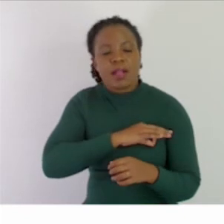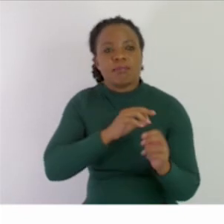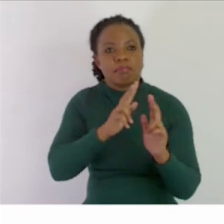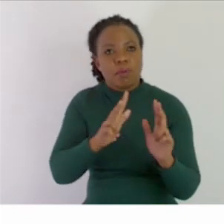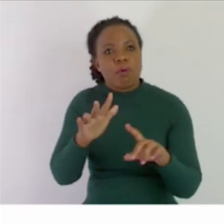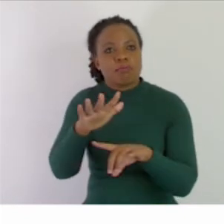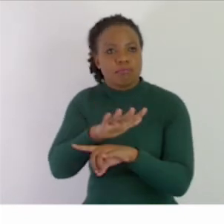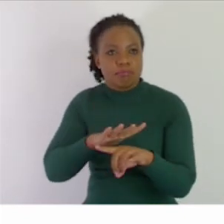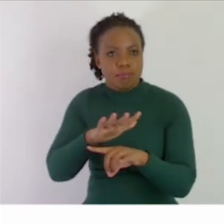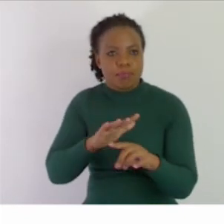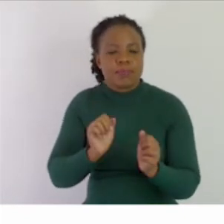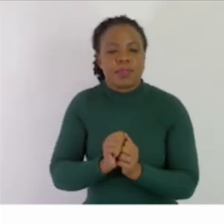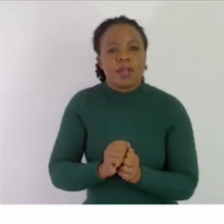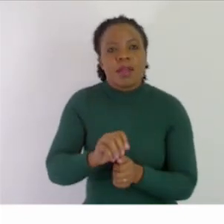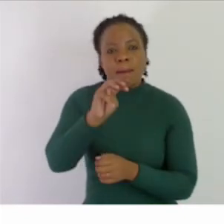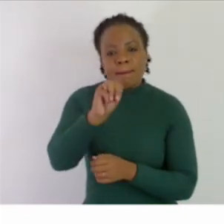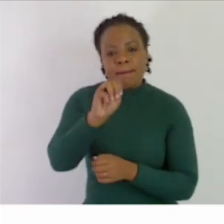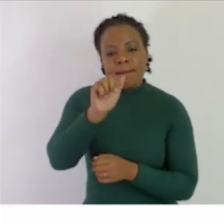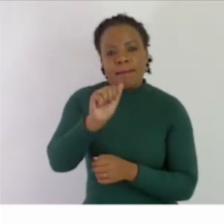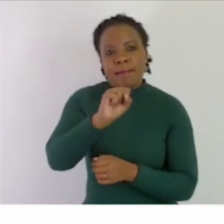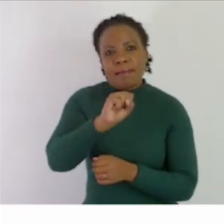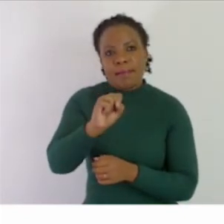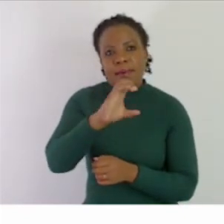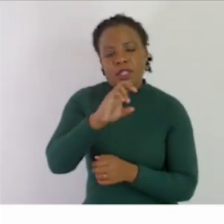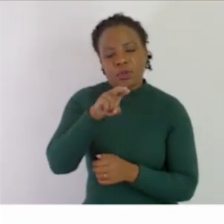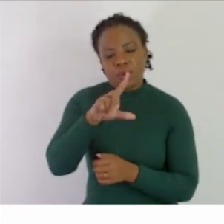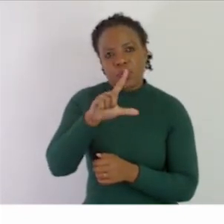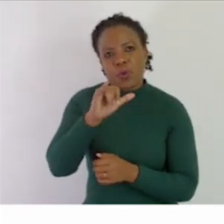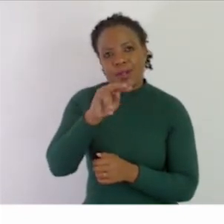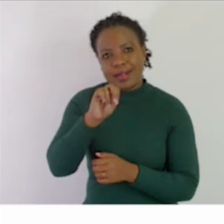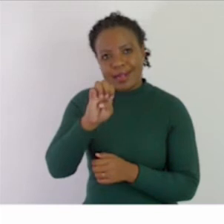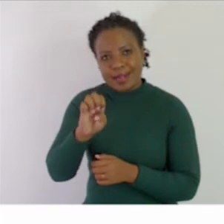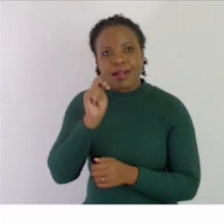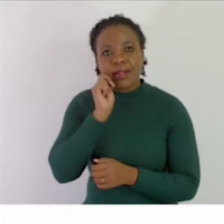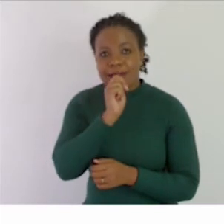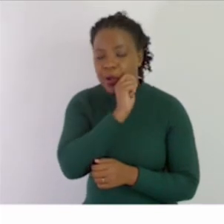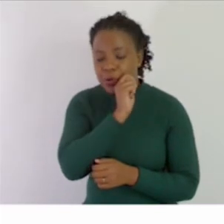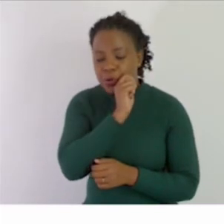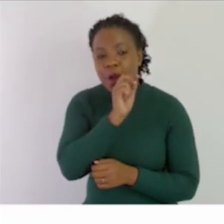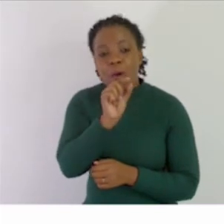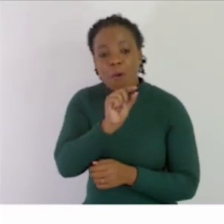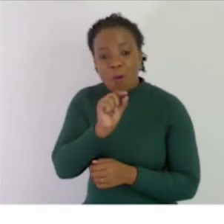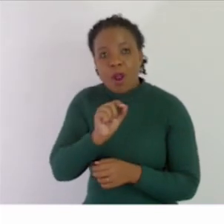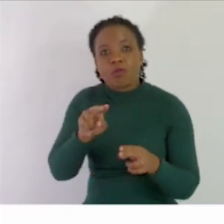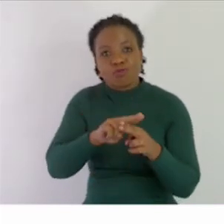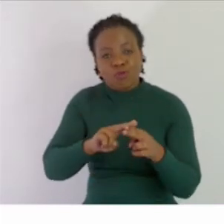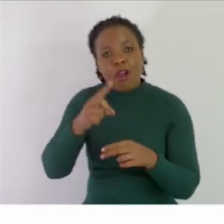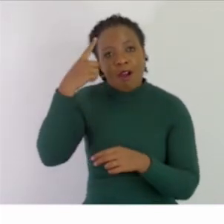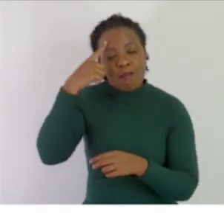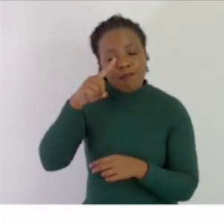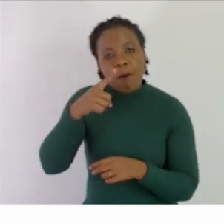Masculine nouns are words for men, boys, and male